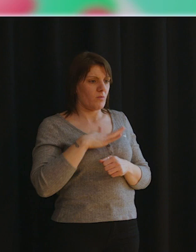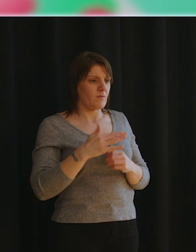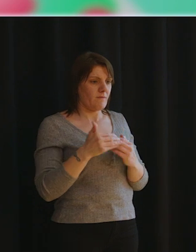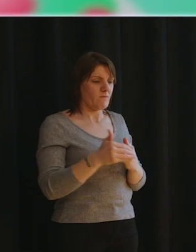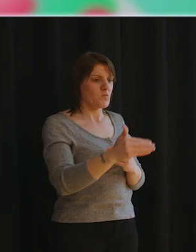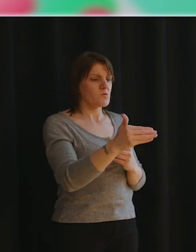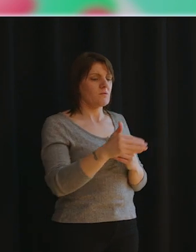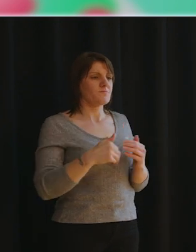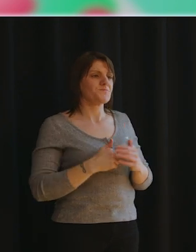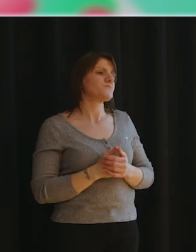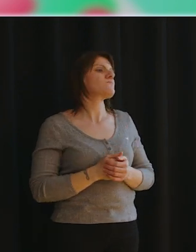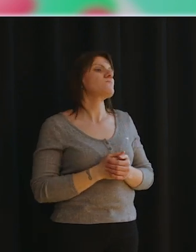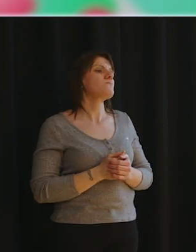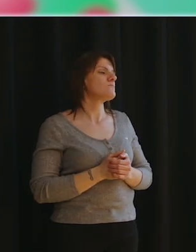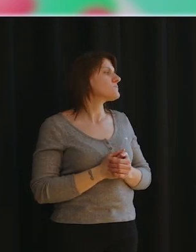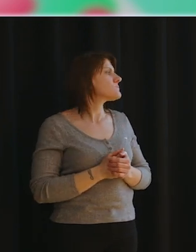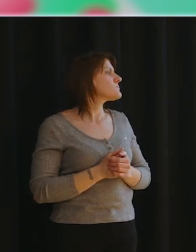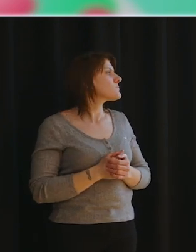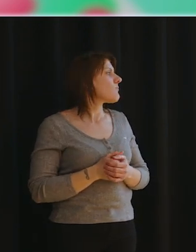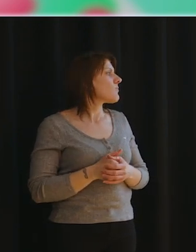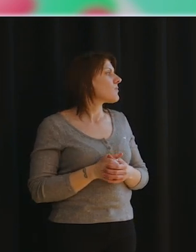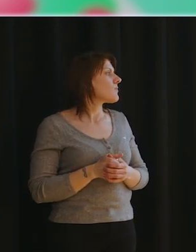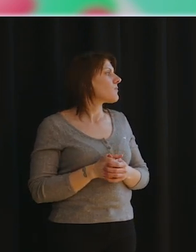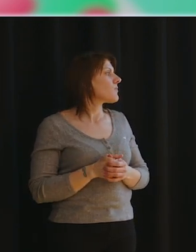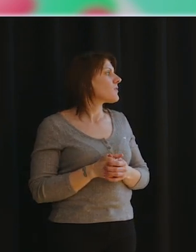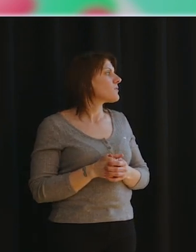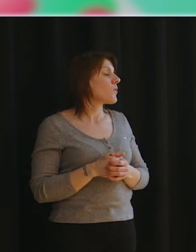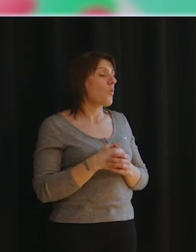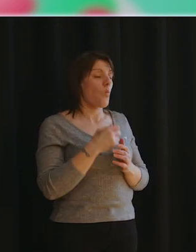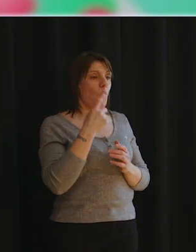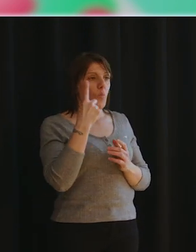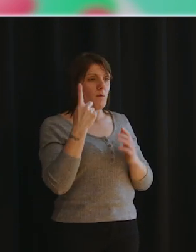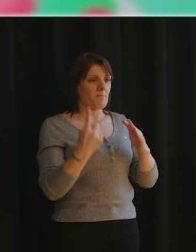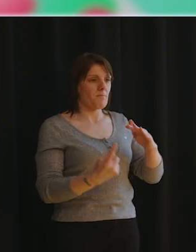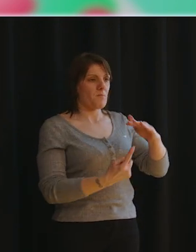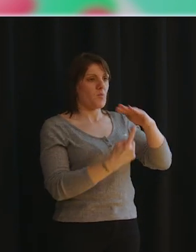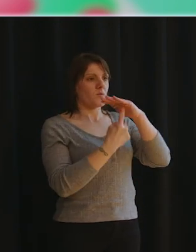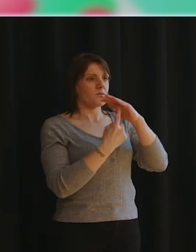And one of the largest things I always say,